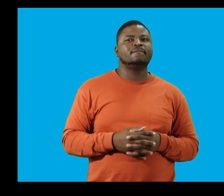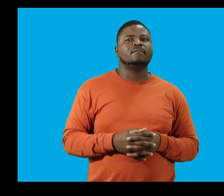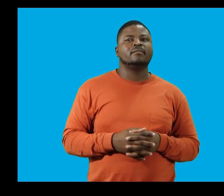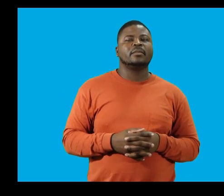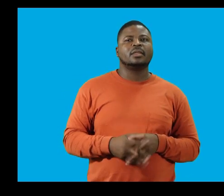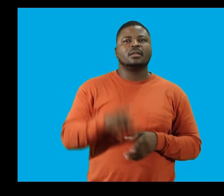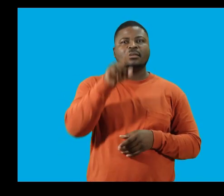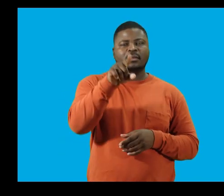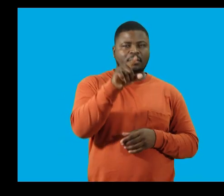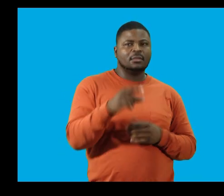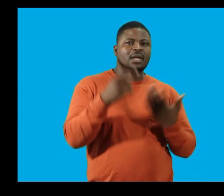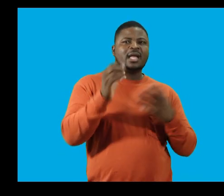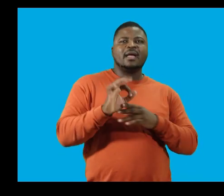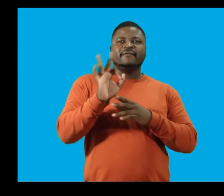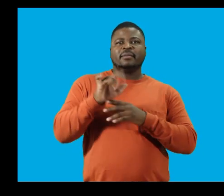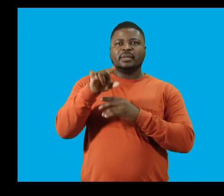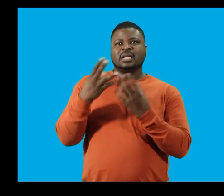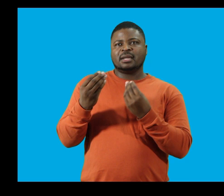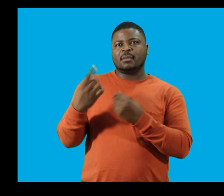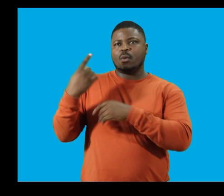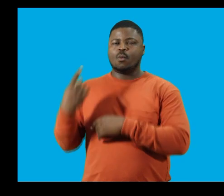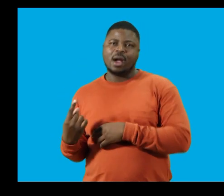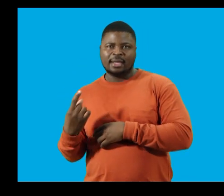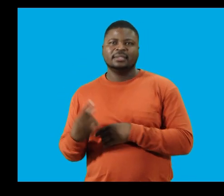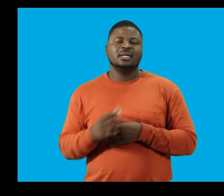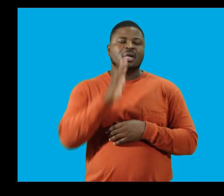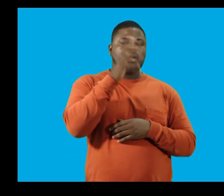In degrees Fahrenheit, thermometer number 1